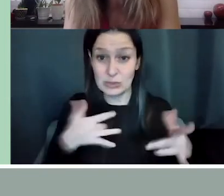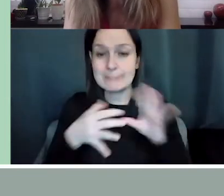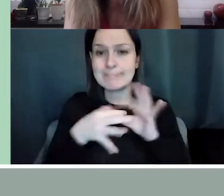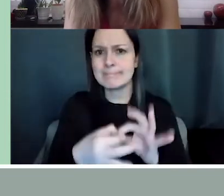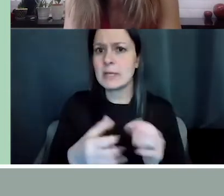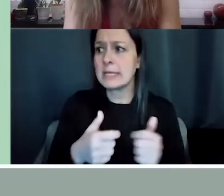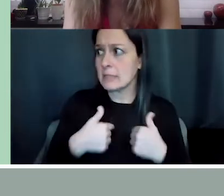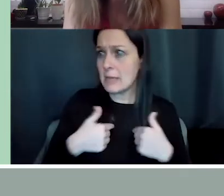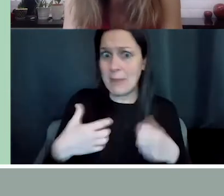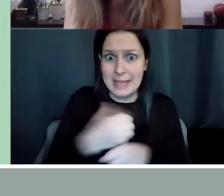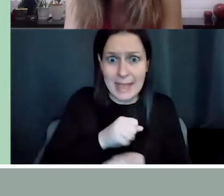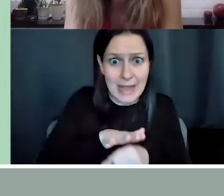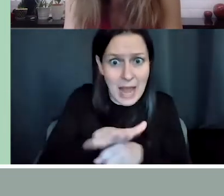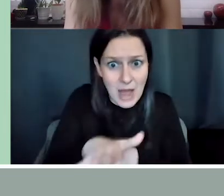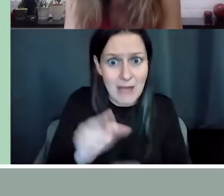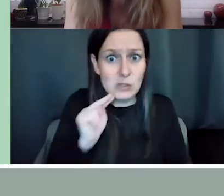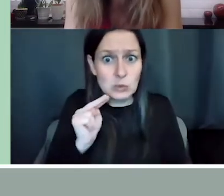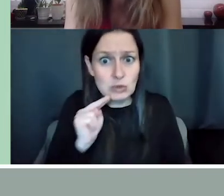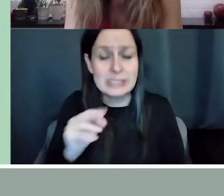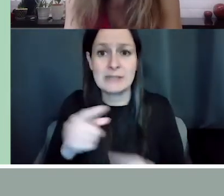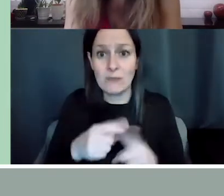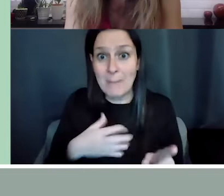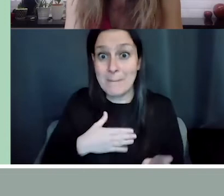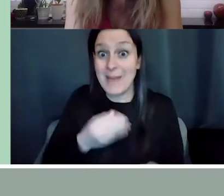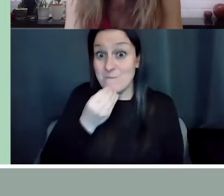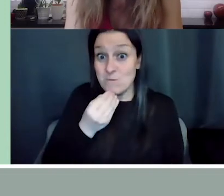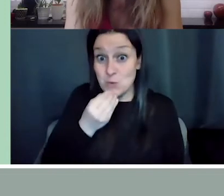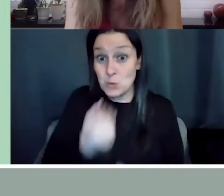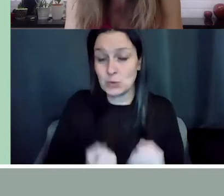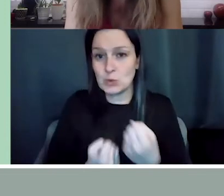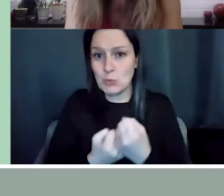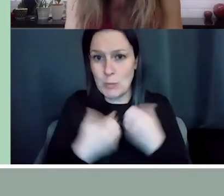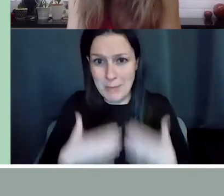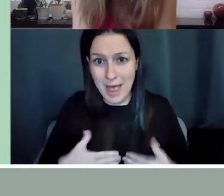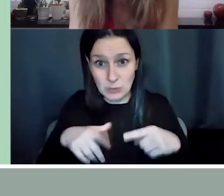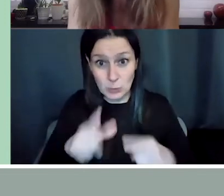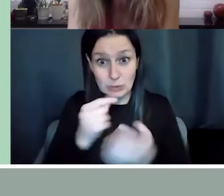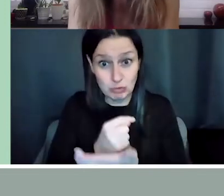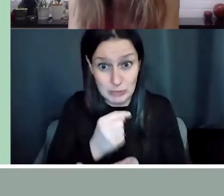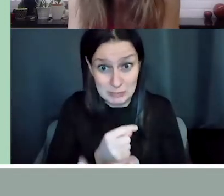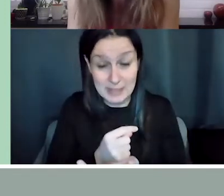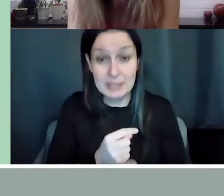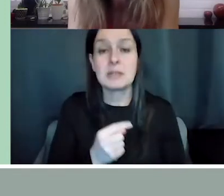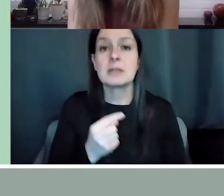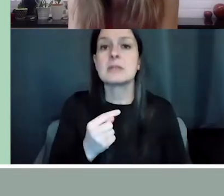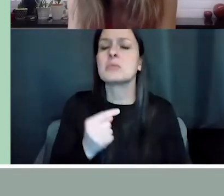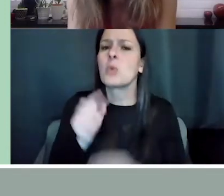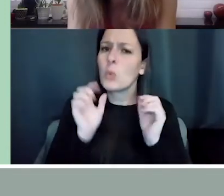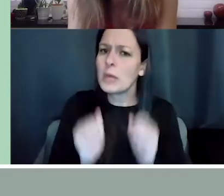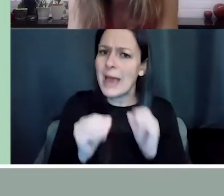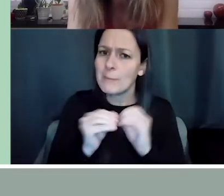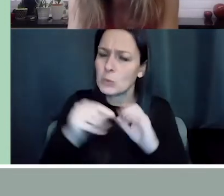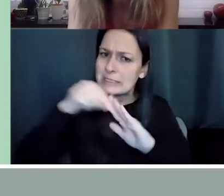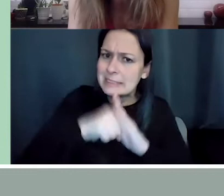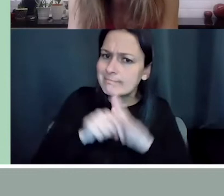I getting enough nutrients in my diet to support my body during treatment, we can take a closer look